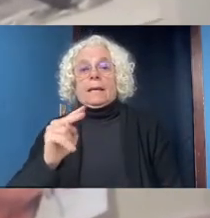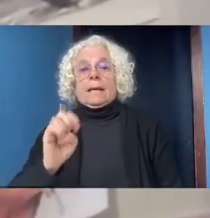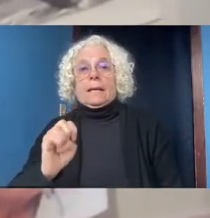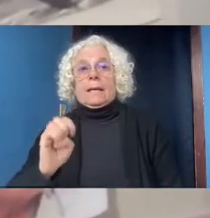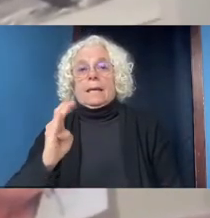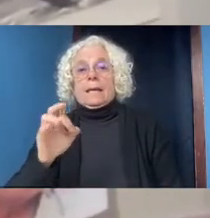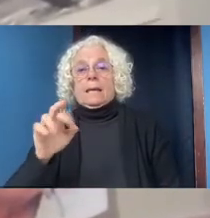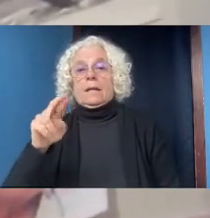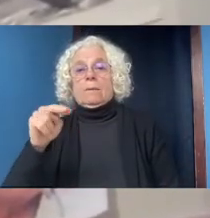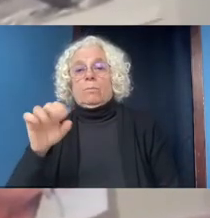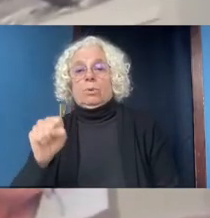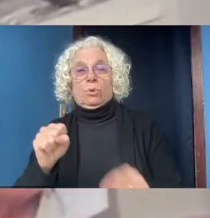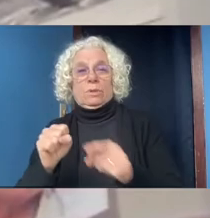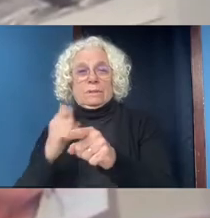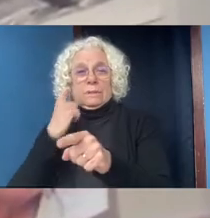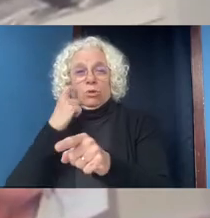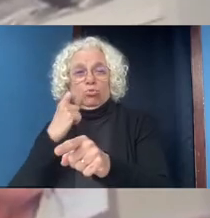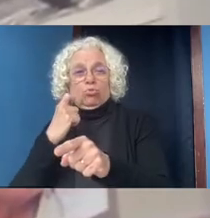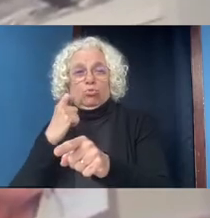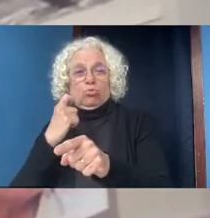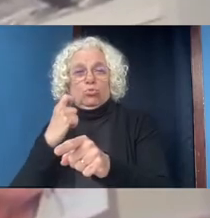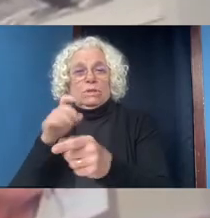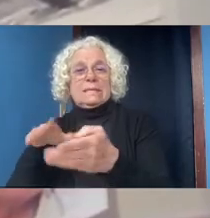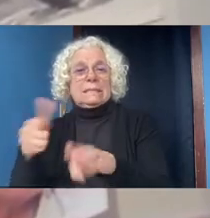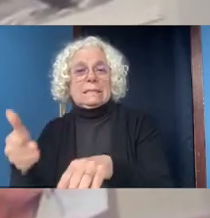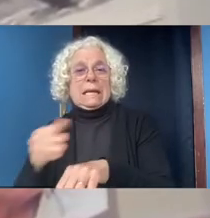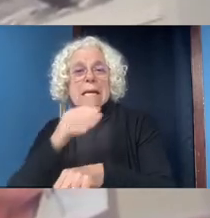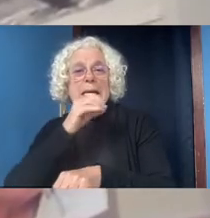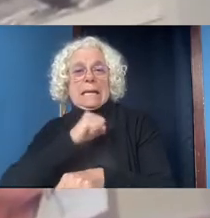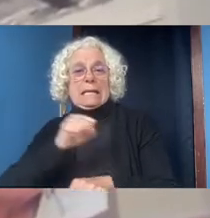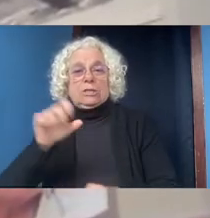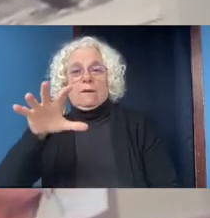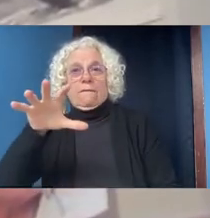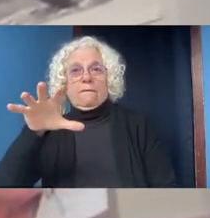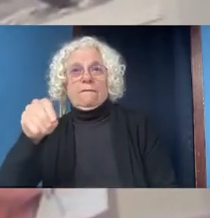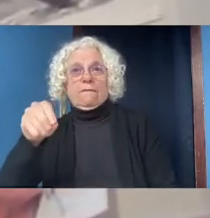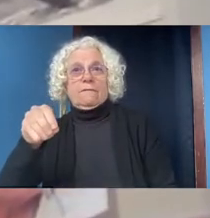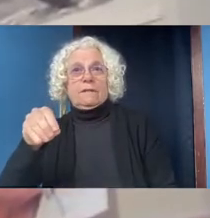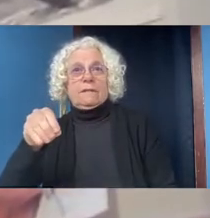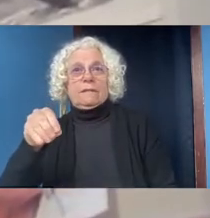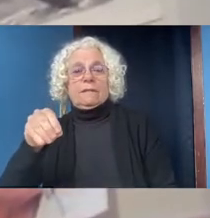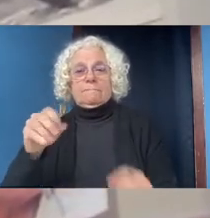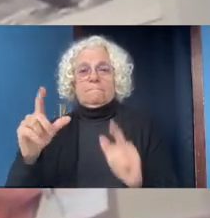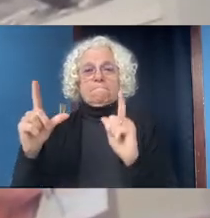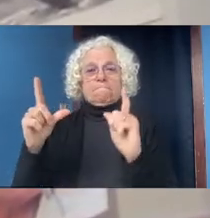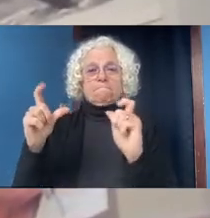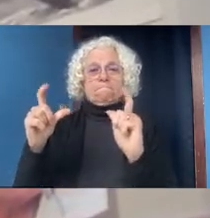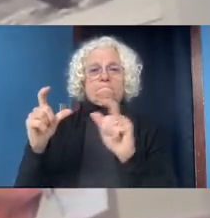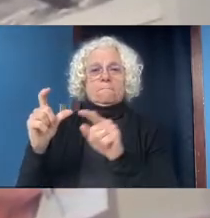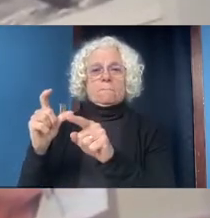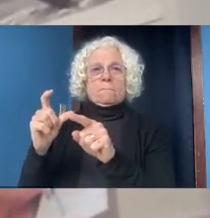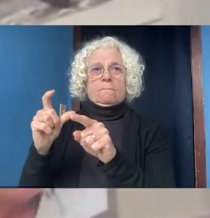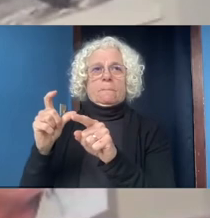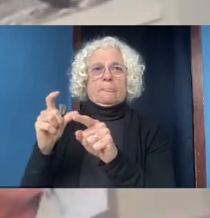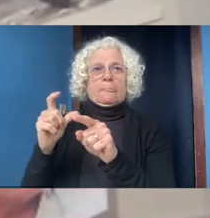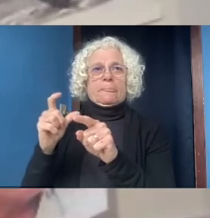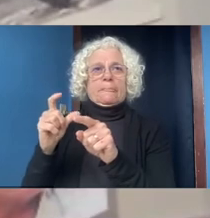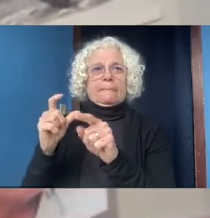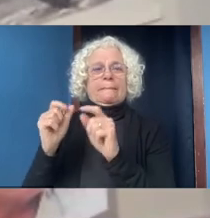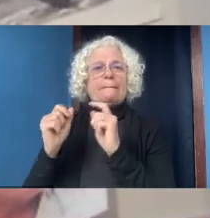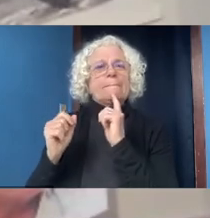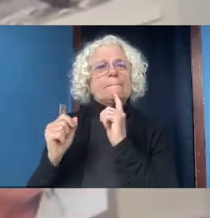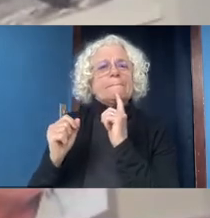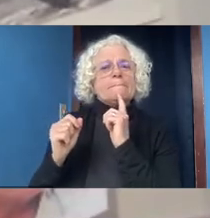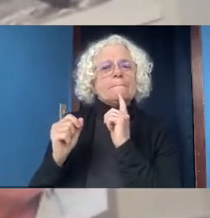Diane passed away at the age of 50. This is a photograph I did of her. Okay. She was a